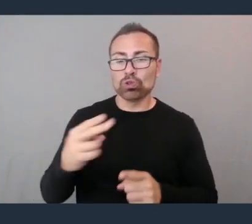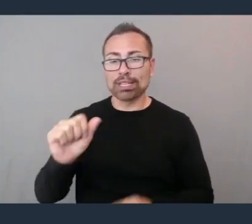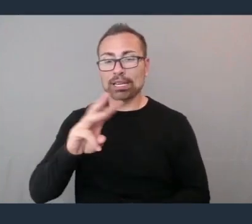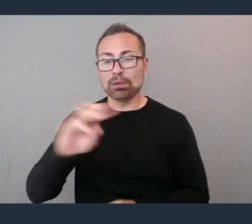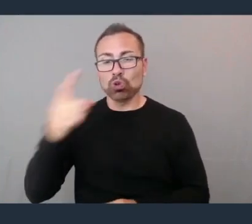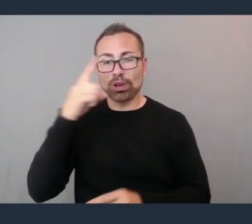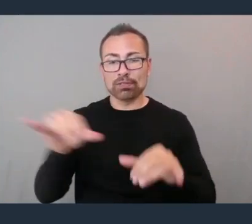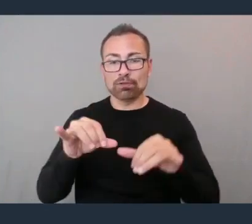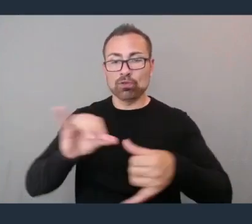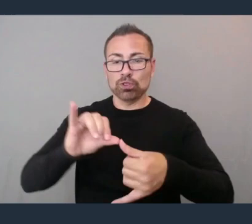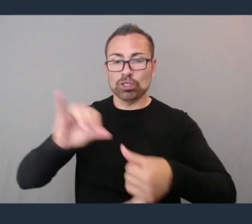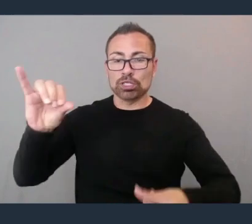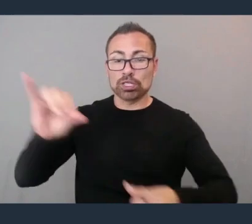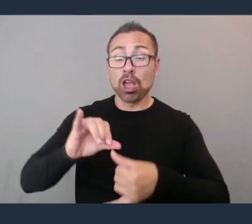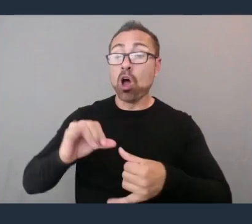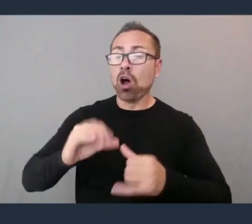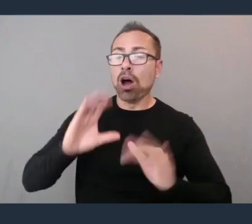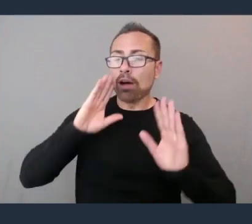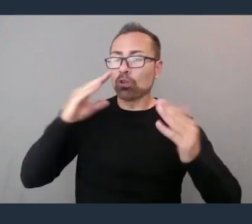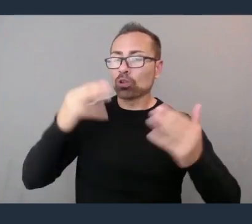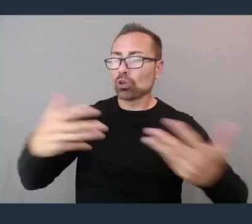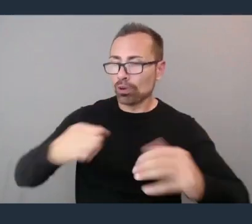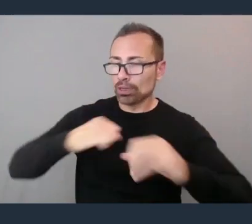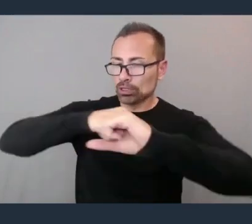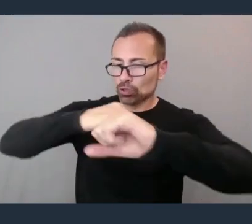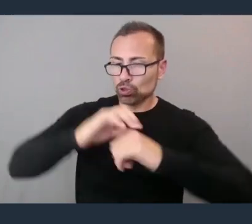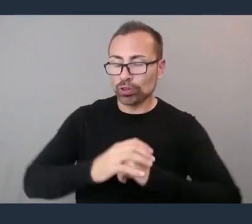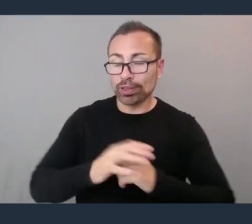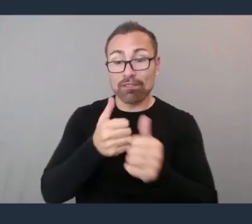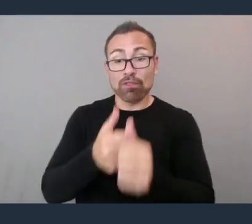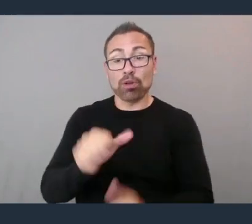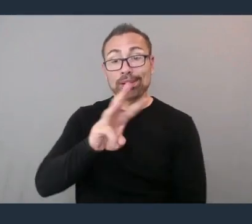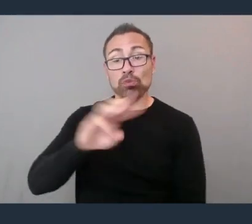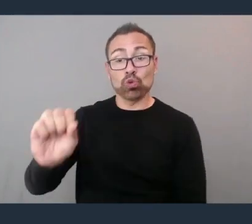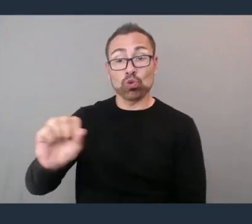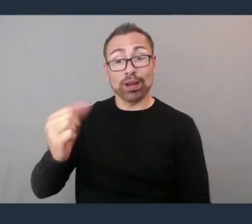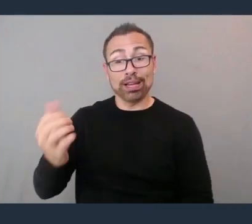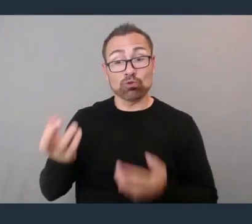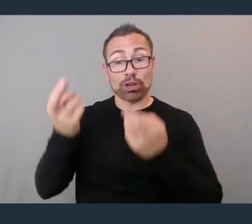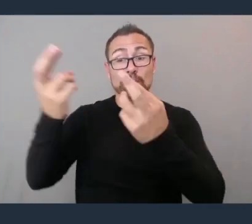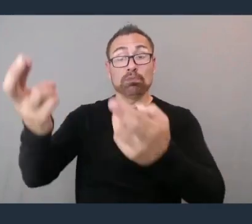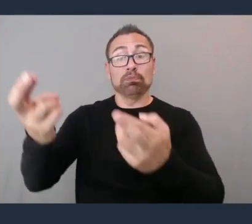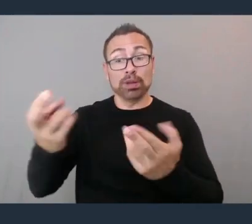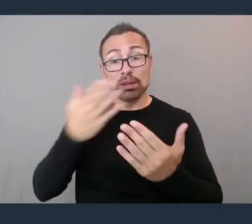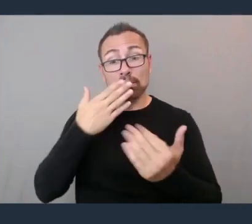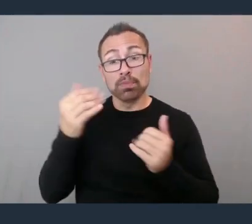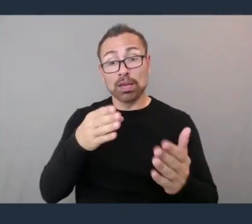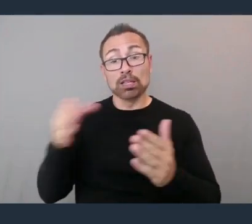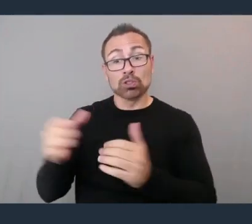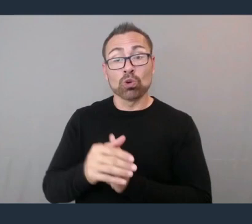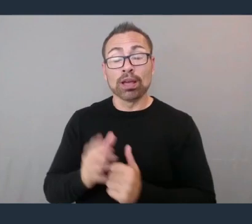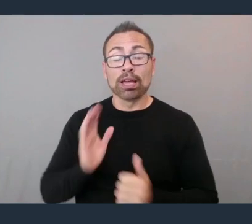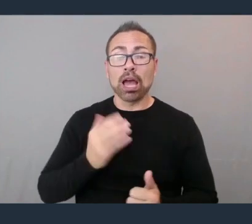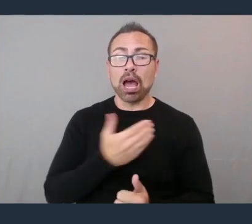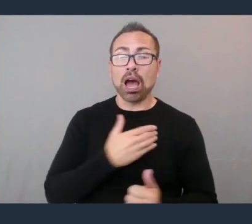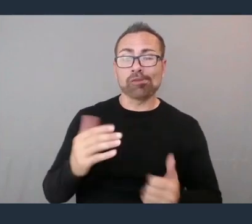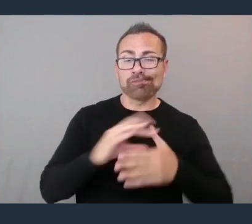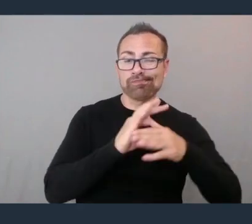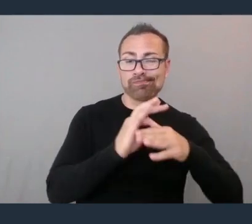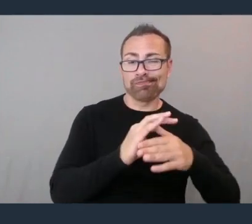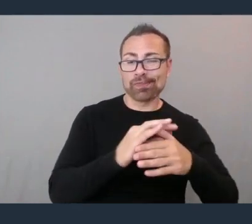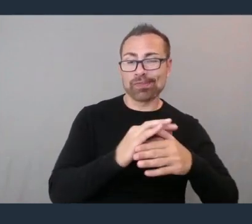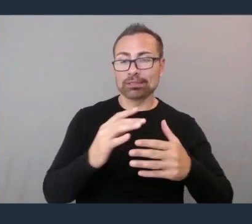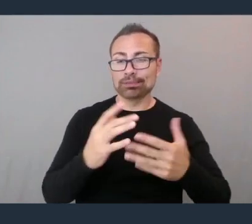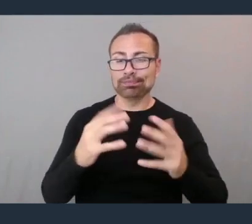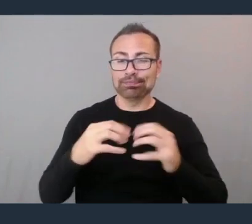focus on security. Following AWS recommended best practices, we migrated petabyte scale content to Amazon S3 and built a